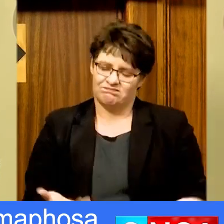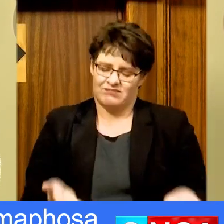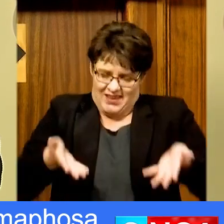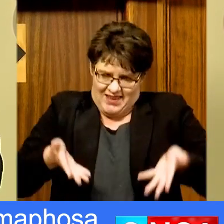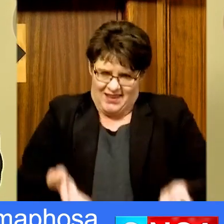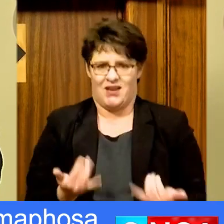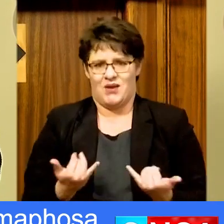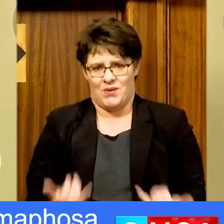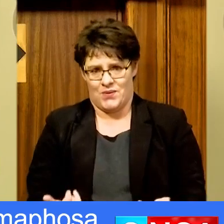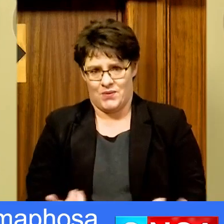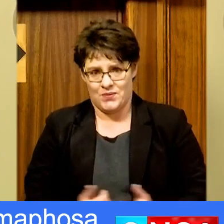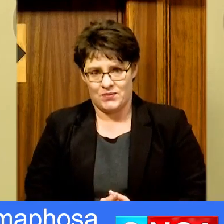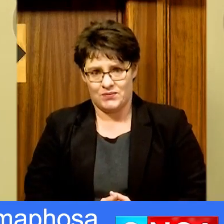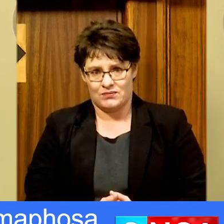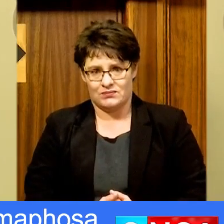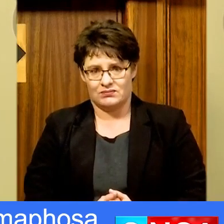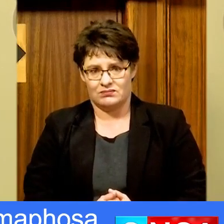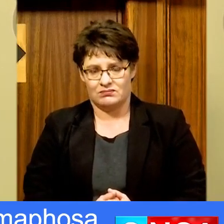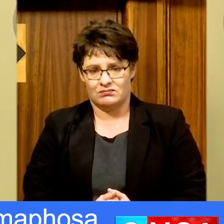The storm.